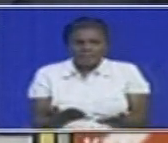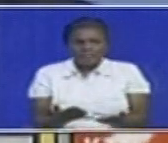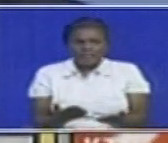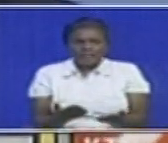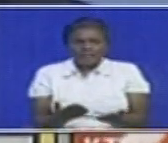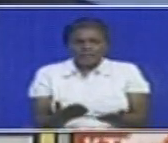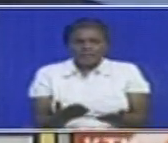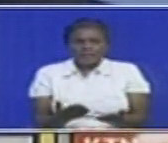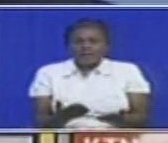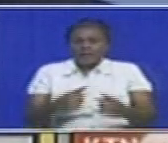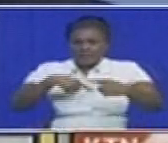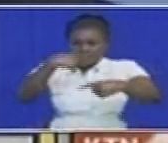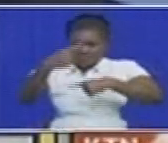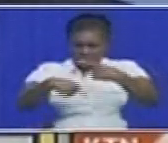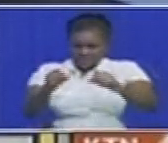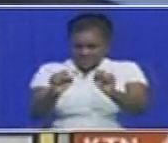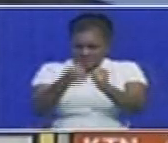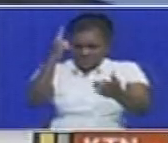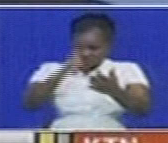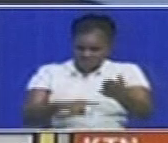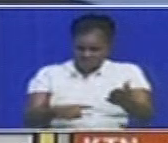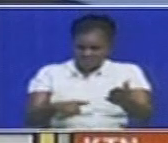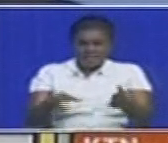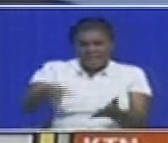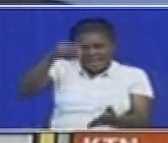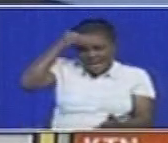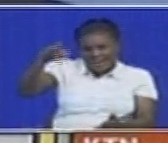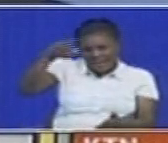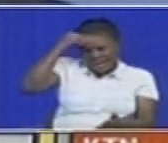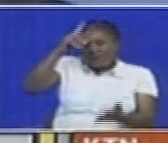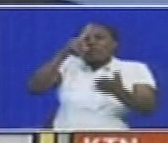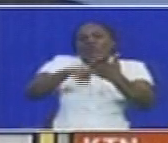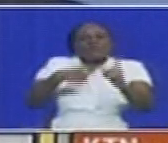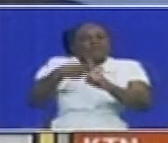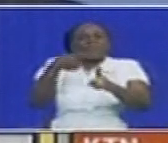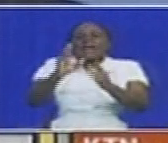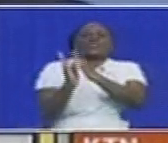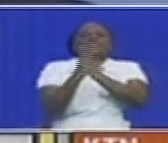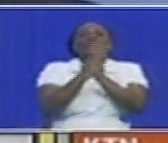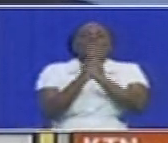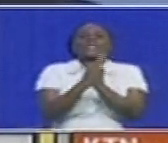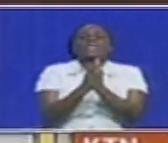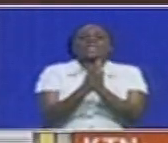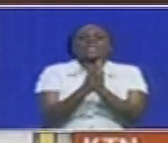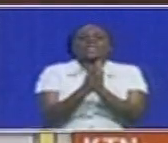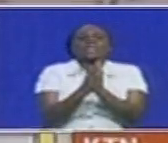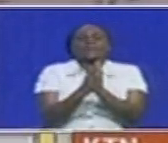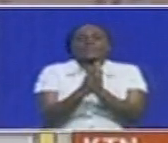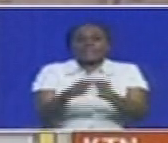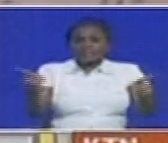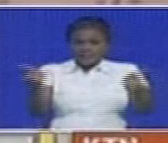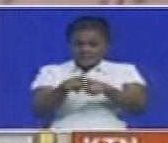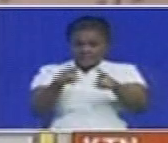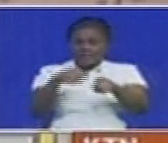and in the process then say, what are the learnings that can be made out of these failures? Huku kukiwa